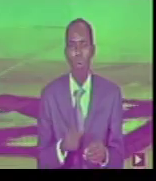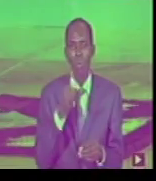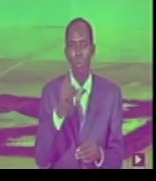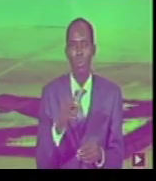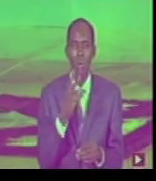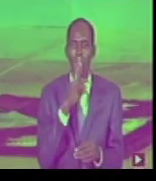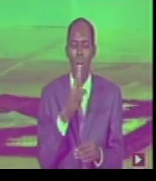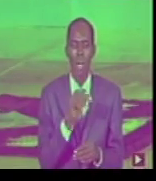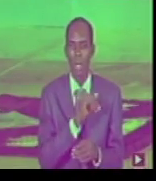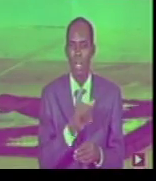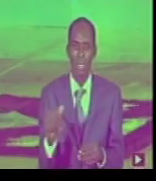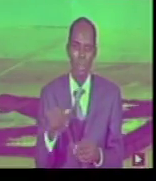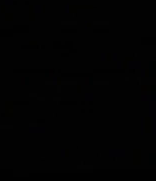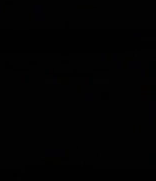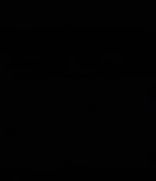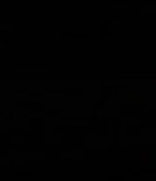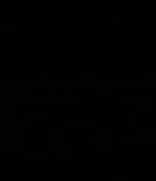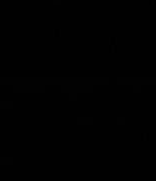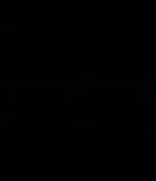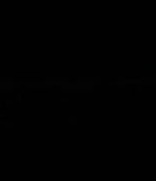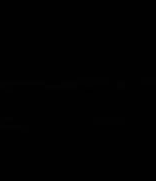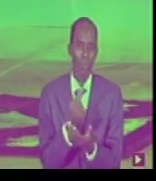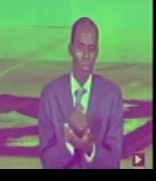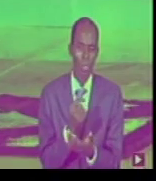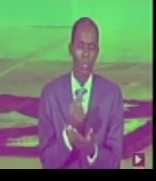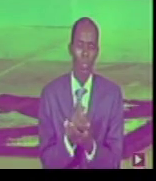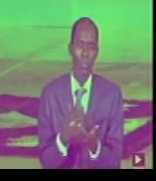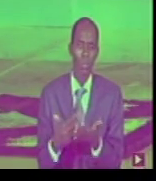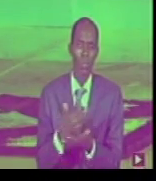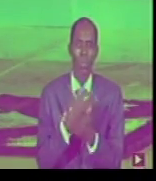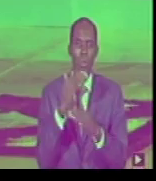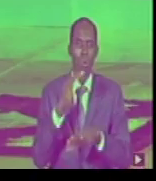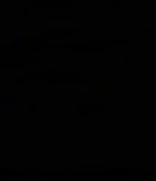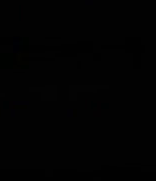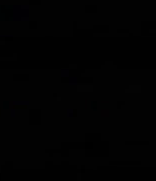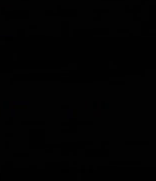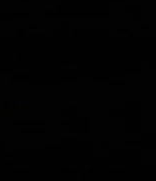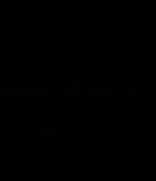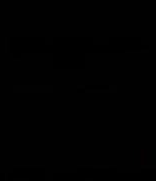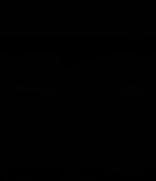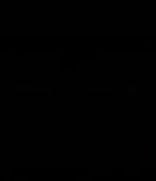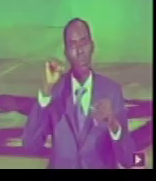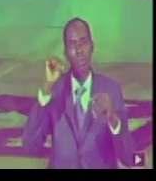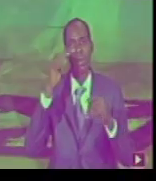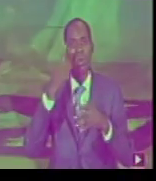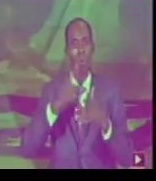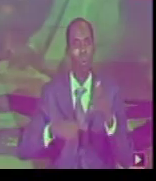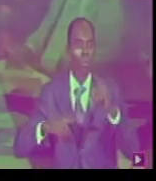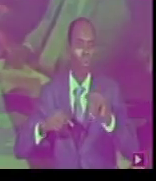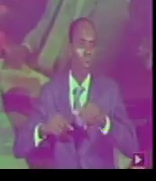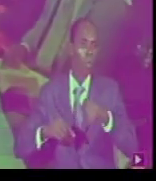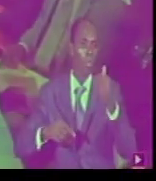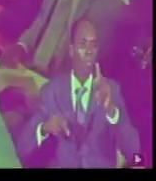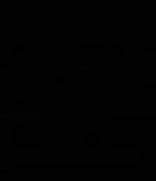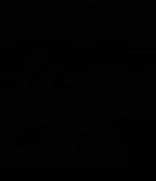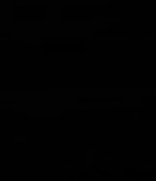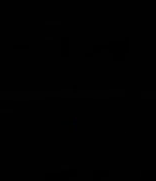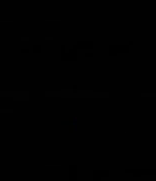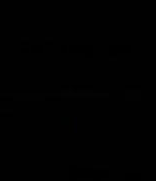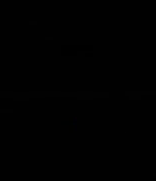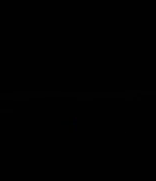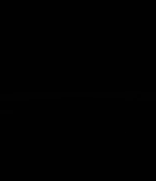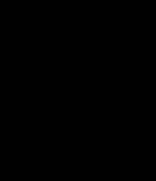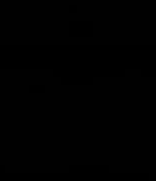me. You'll be different, you'll be distinct. What the other people wear, you wear